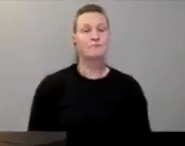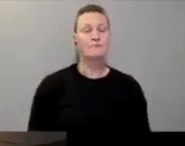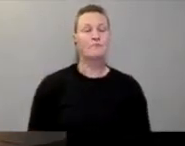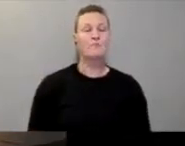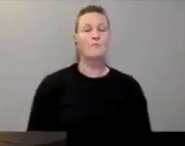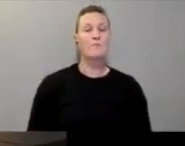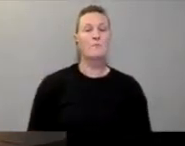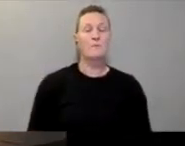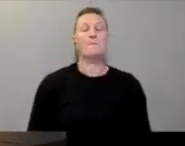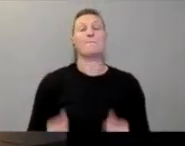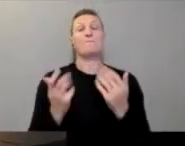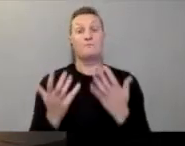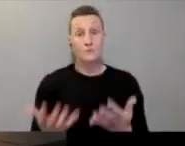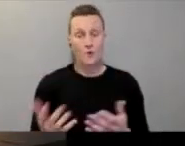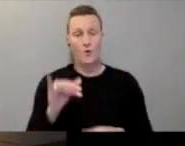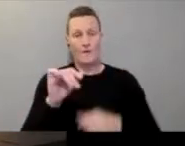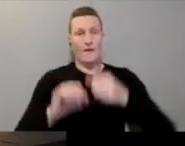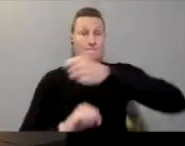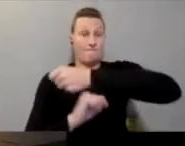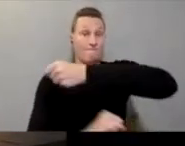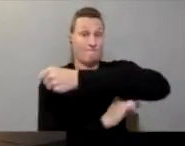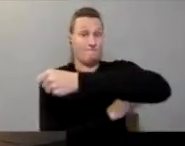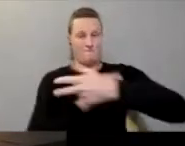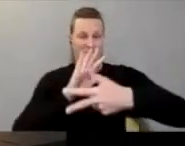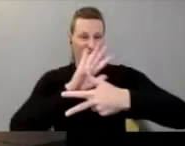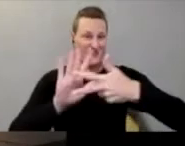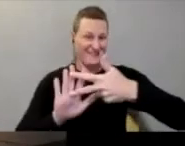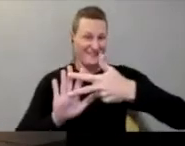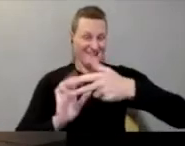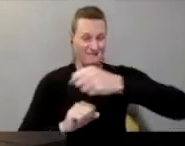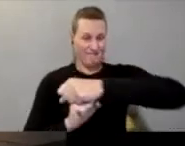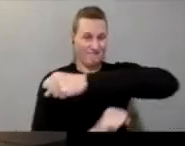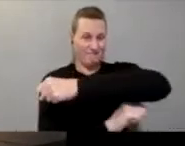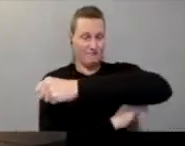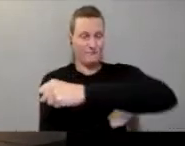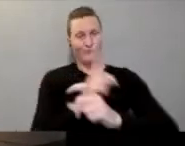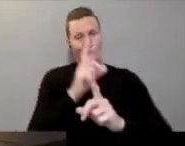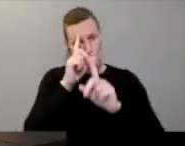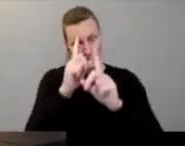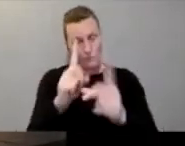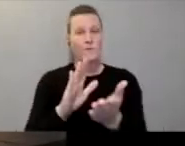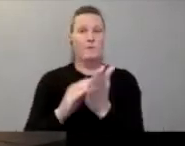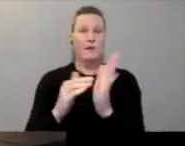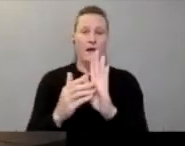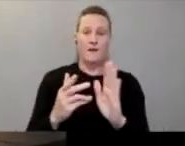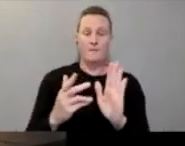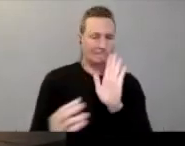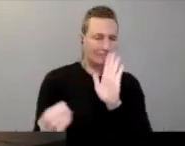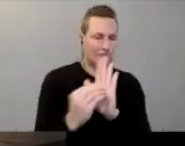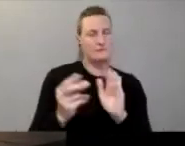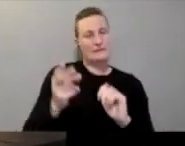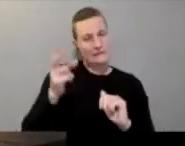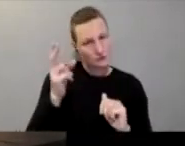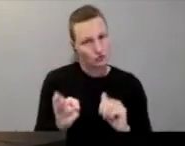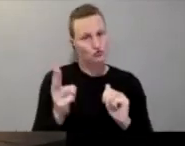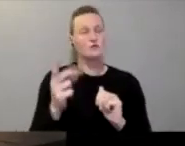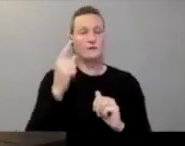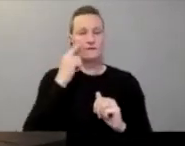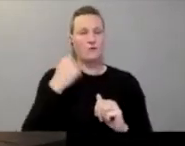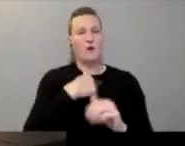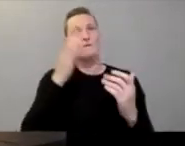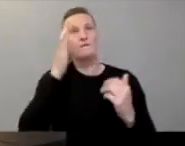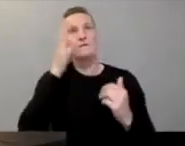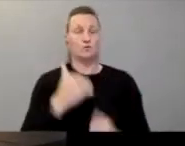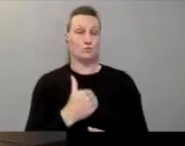And so these 3 pillars, as they translate into a legacy for ArtworxTO, are in the creativity